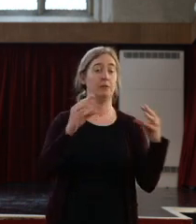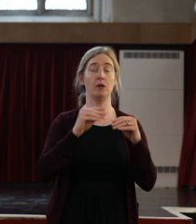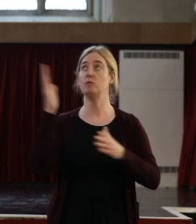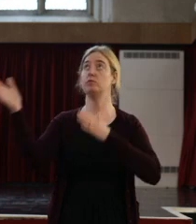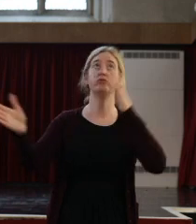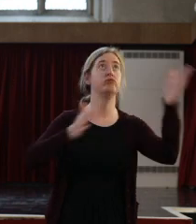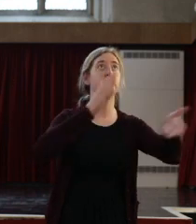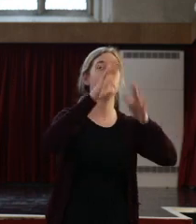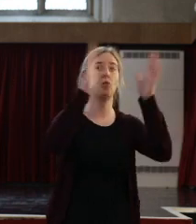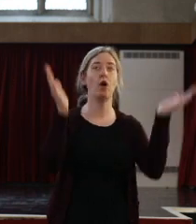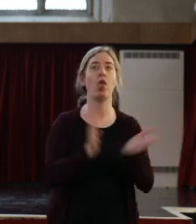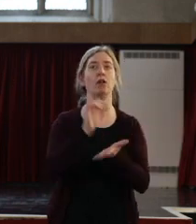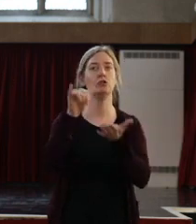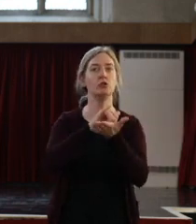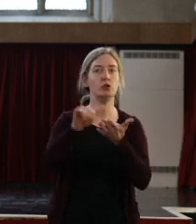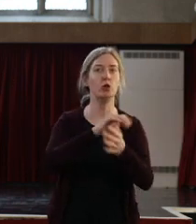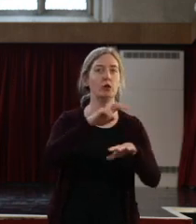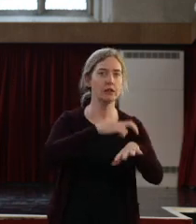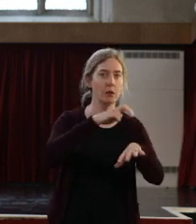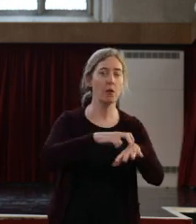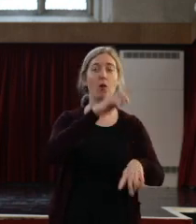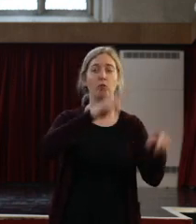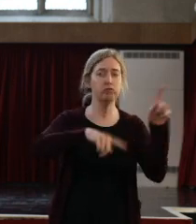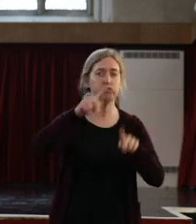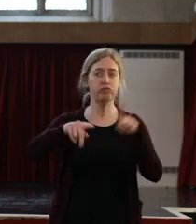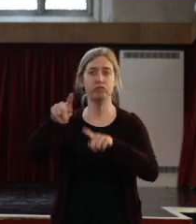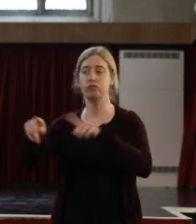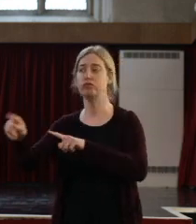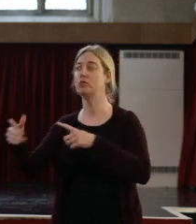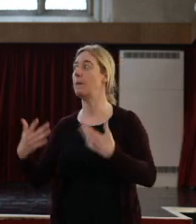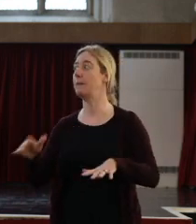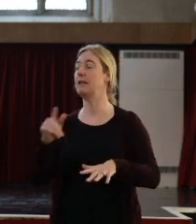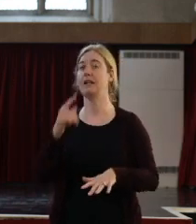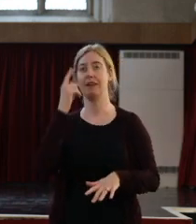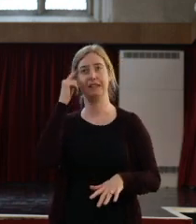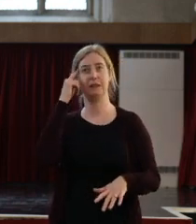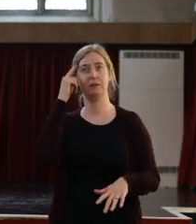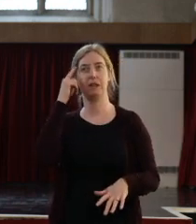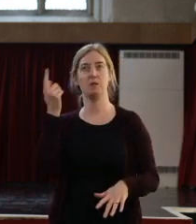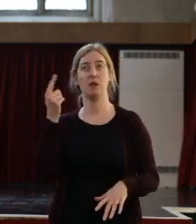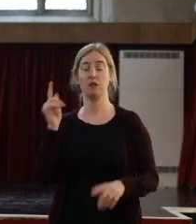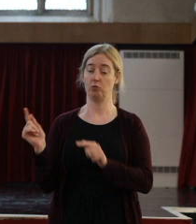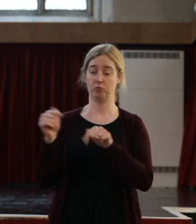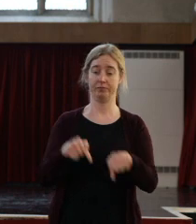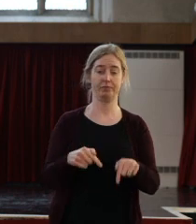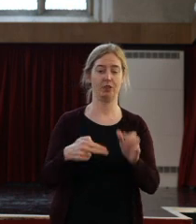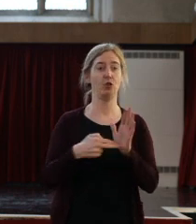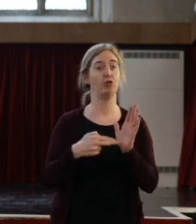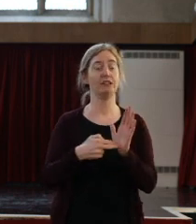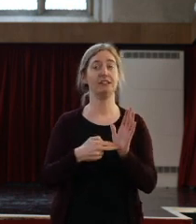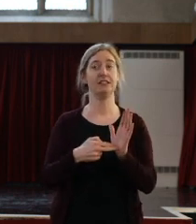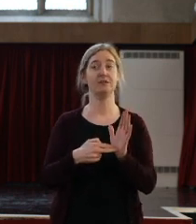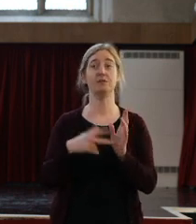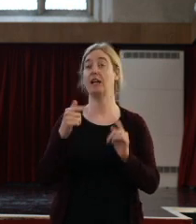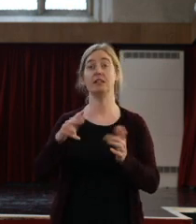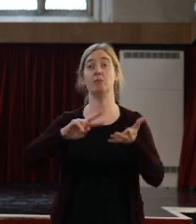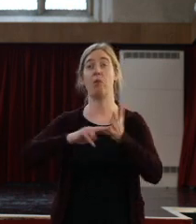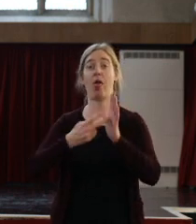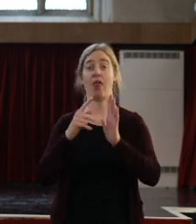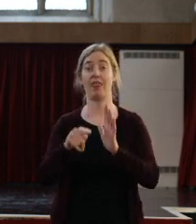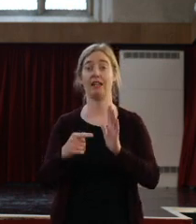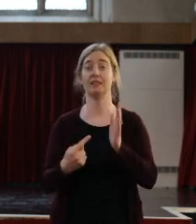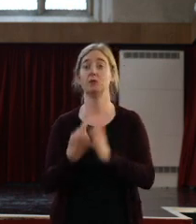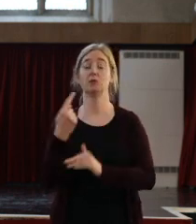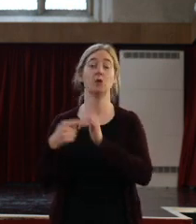in New York, played in Singapore, and everywhere. And then it made sense to just do it here. So that's where I've ended up. It wasn't through design. It was through